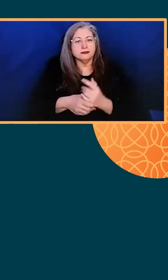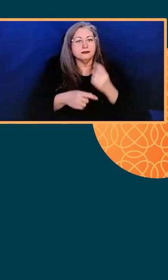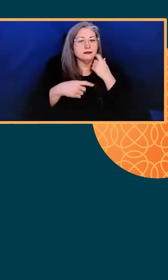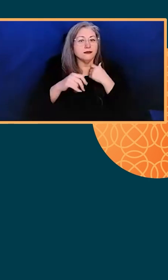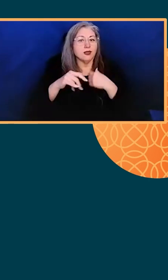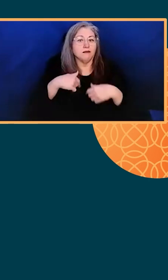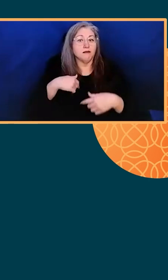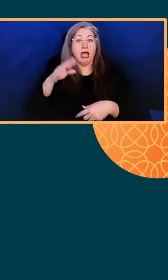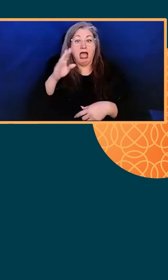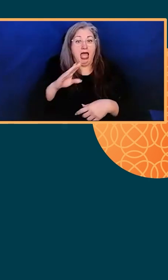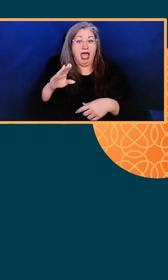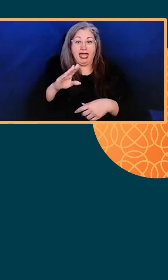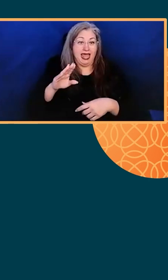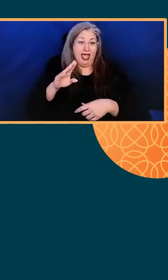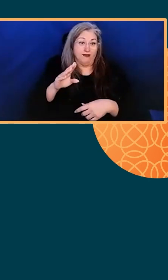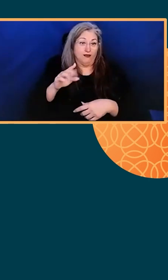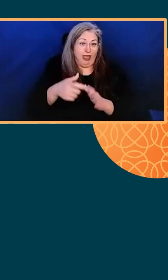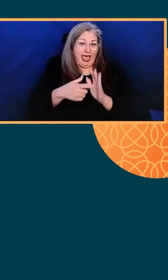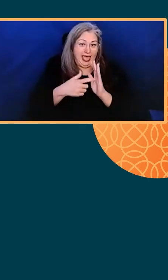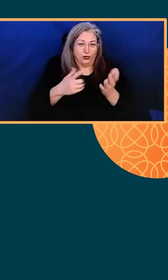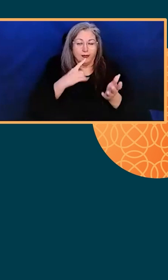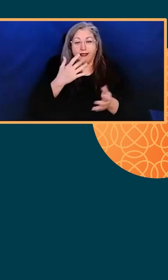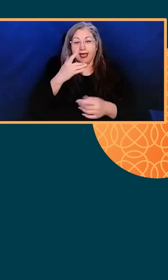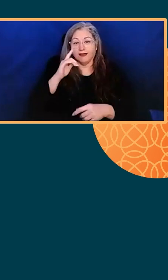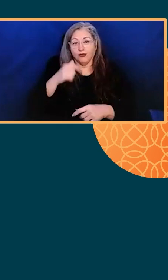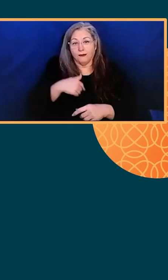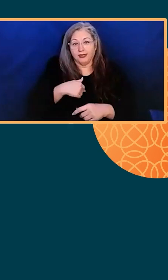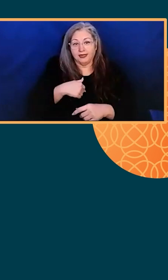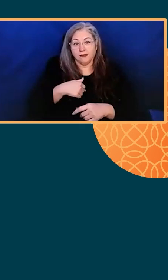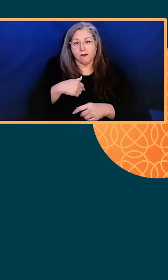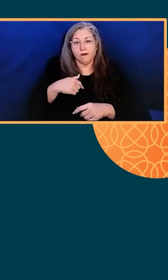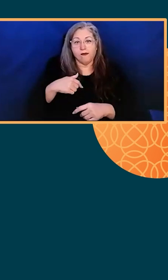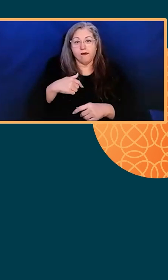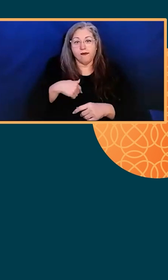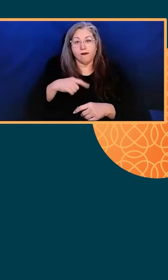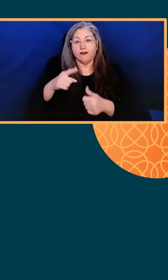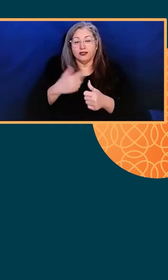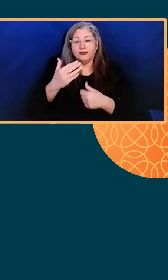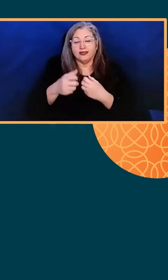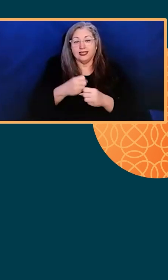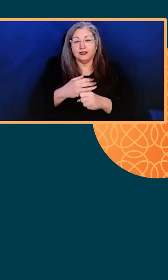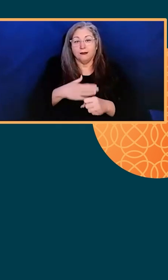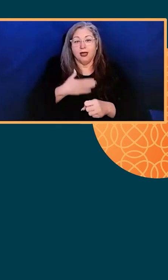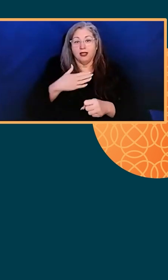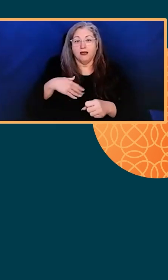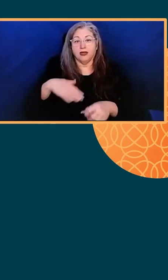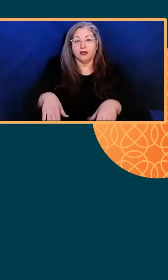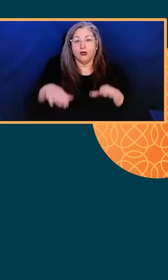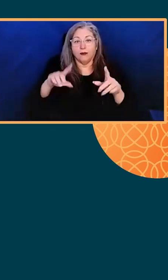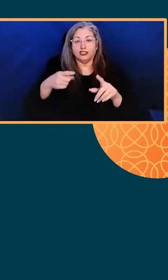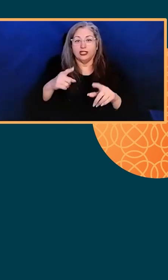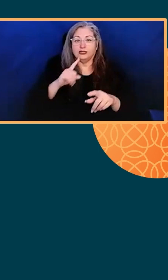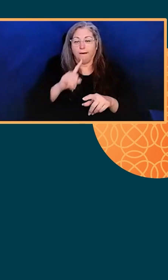I never had to buy into it. I mean, luckily for me, I spent the first 15 years of my life being just